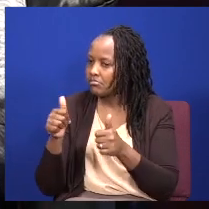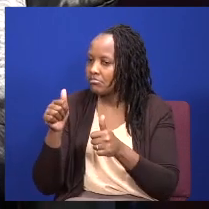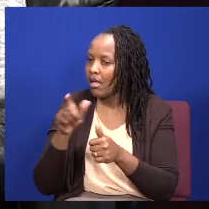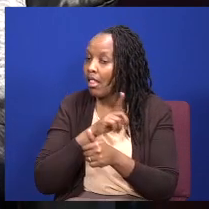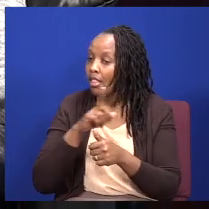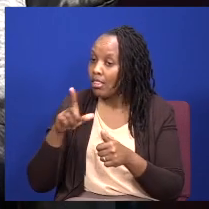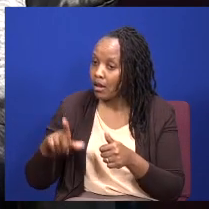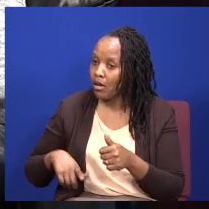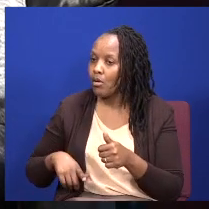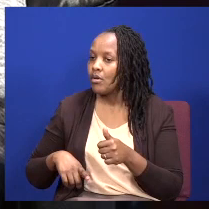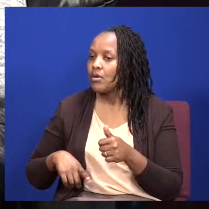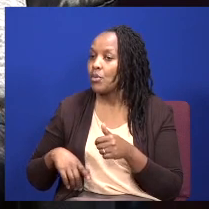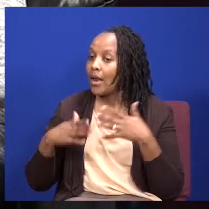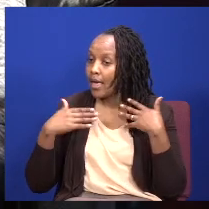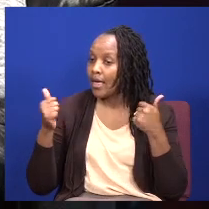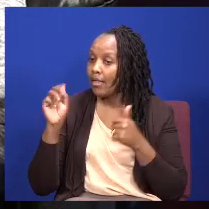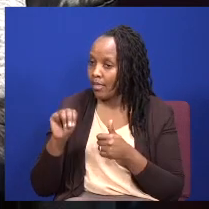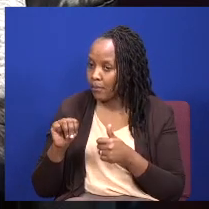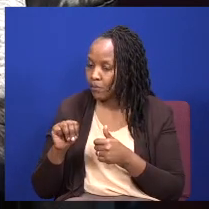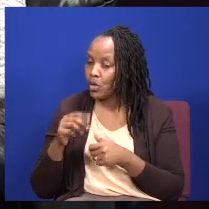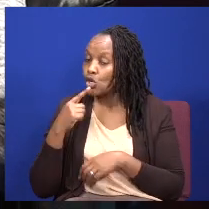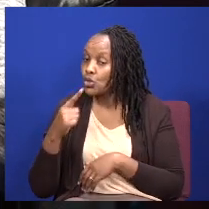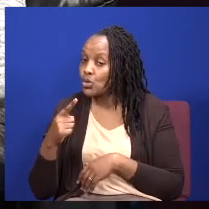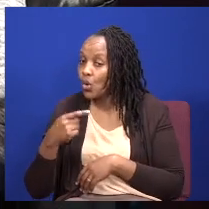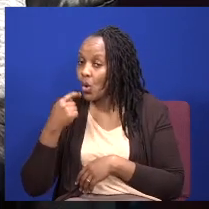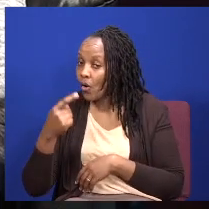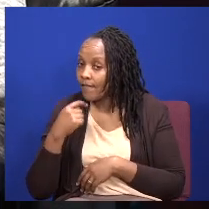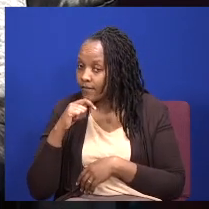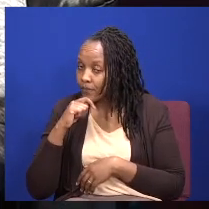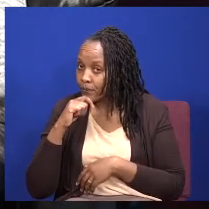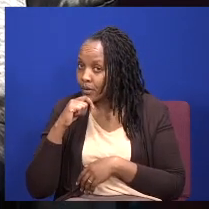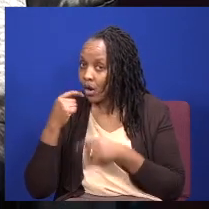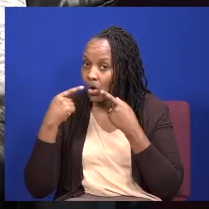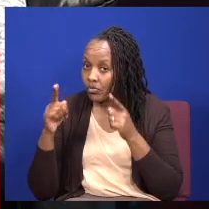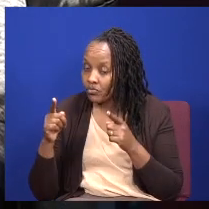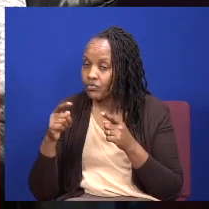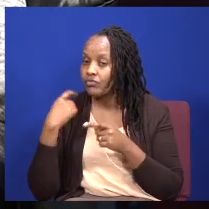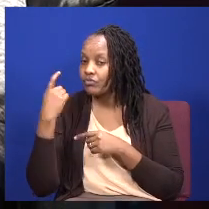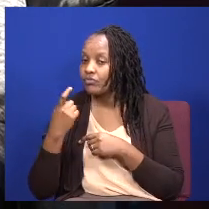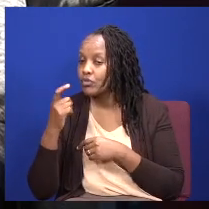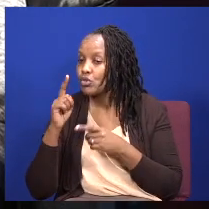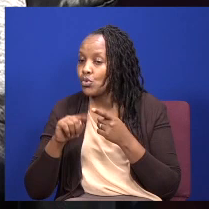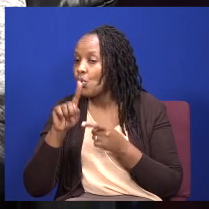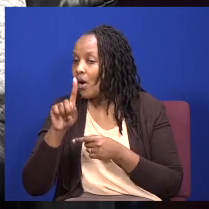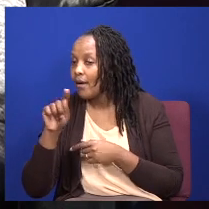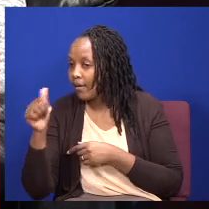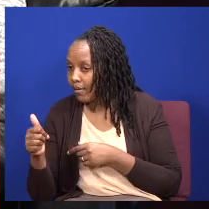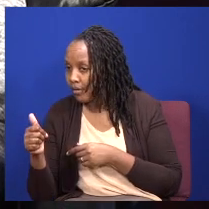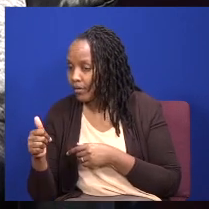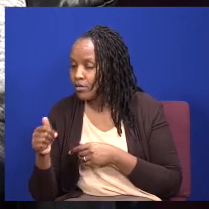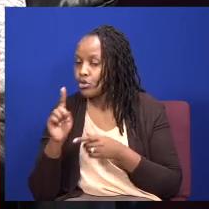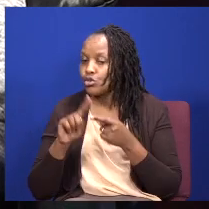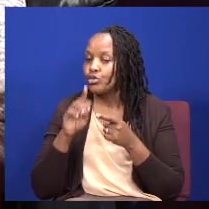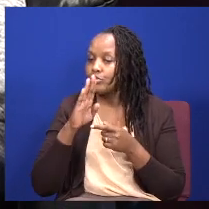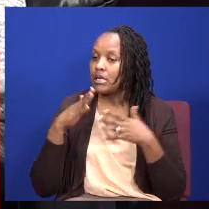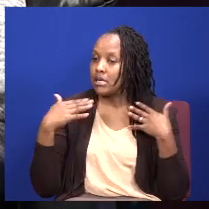sinned, they will be forgiven. Therefore, confess your sins to each other and pray for each other so that you may be healed. The prayer